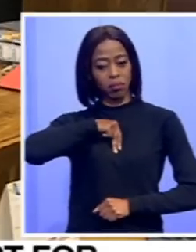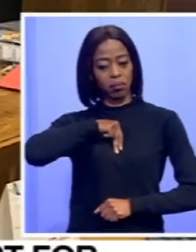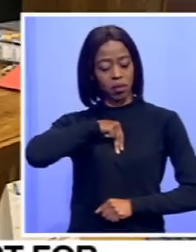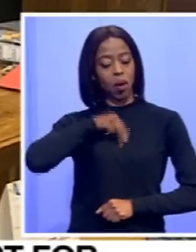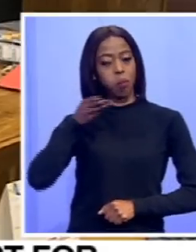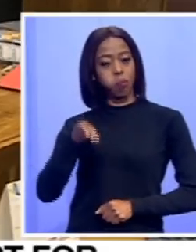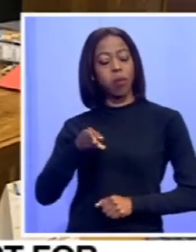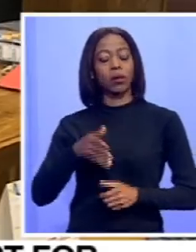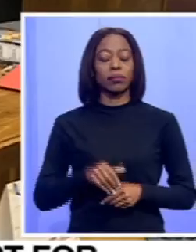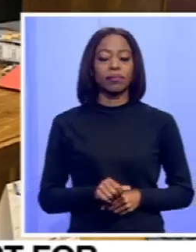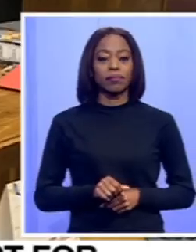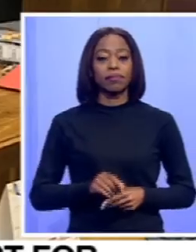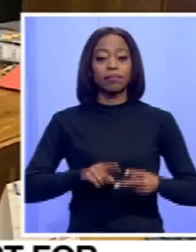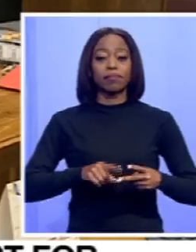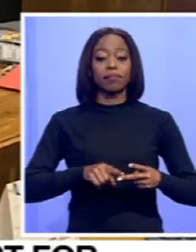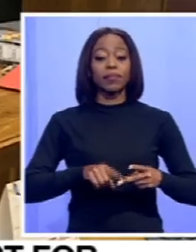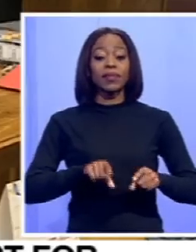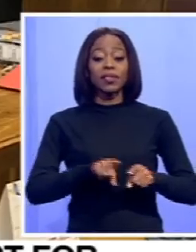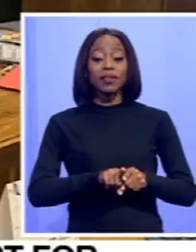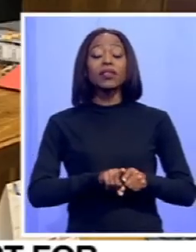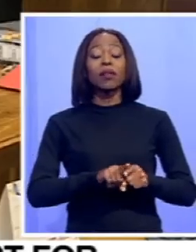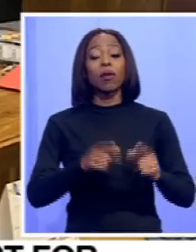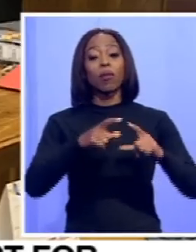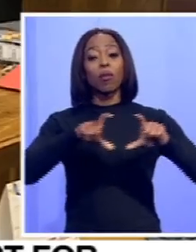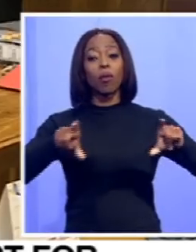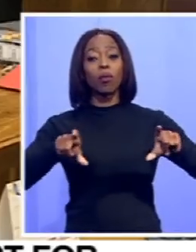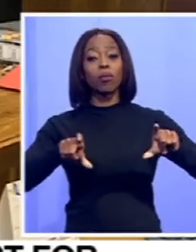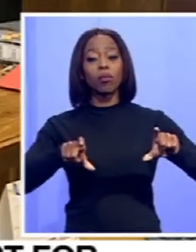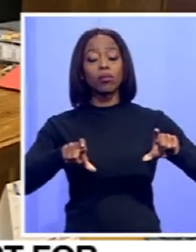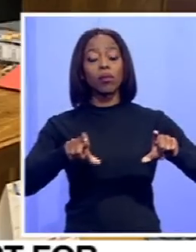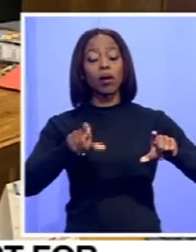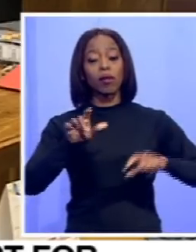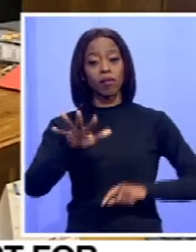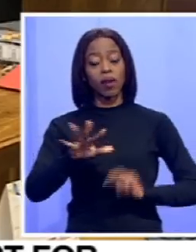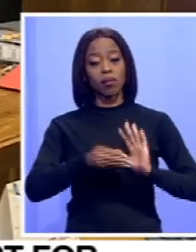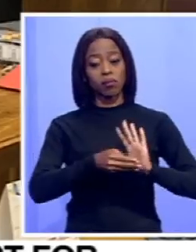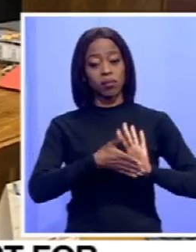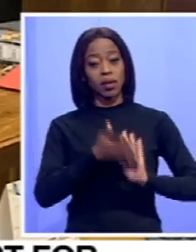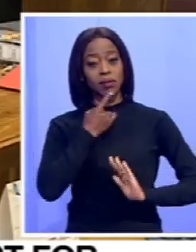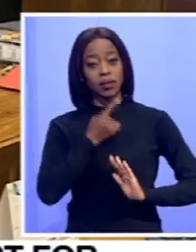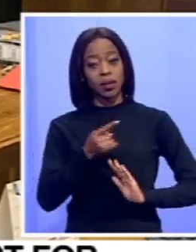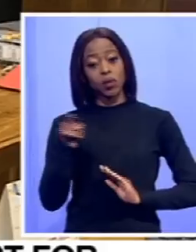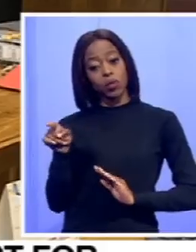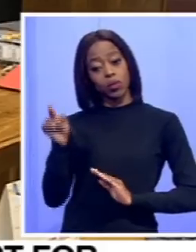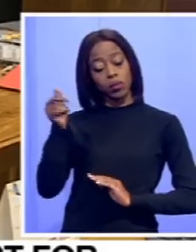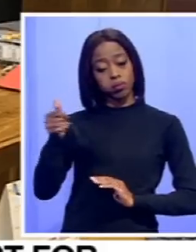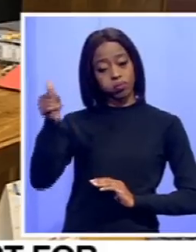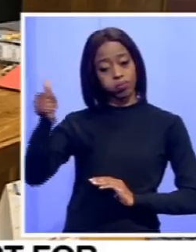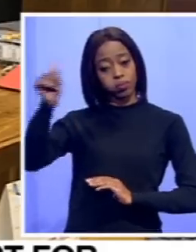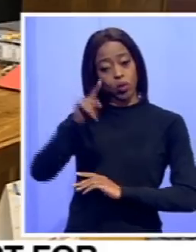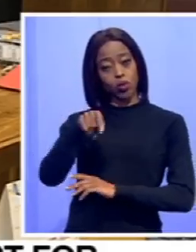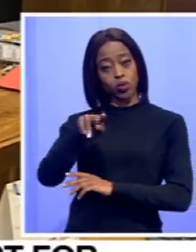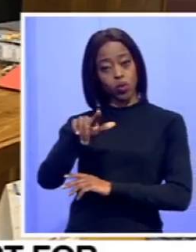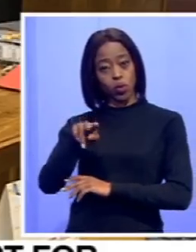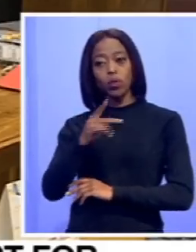their necks. Additionally, his statement at paragraph 5 states, then General Zulu came and informed me that it was fine,